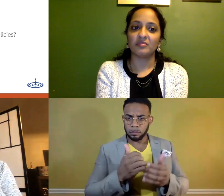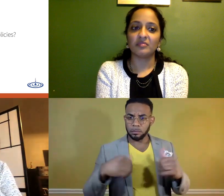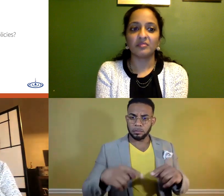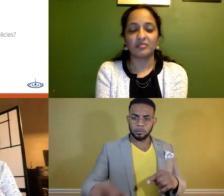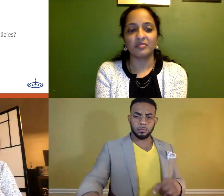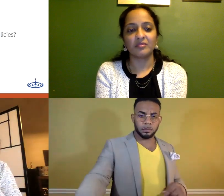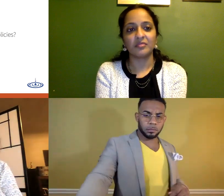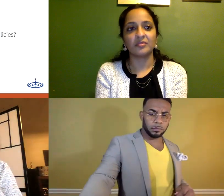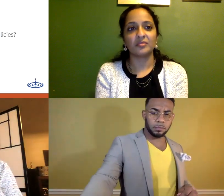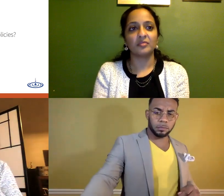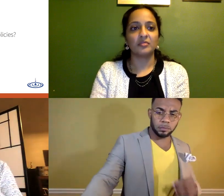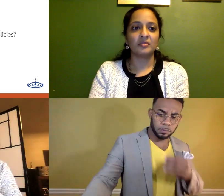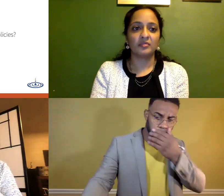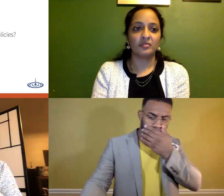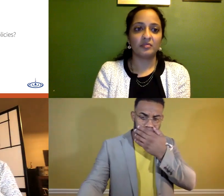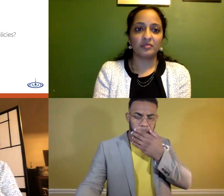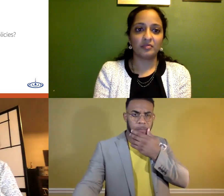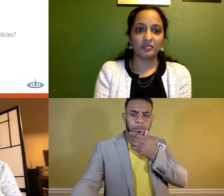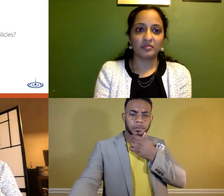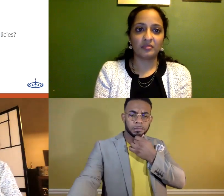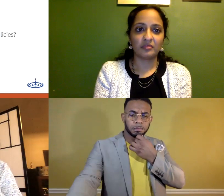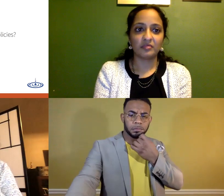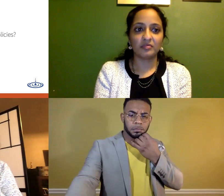us what's standing out for you.